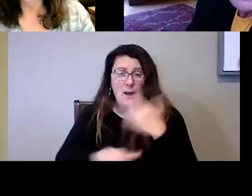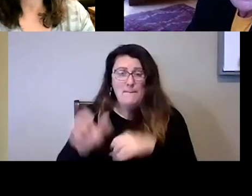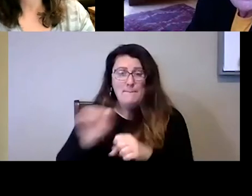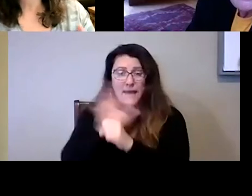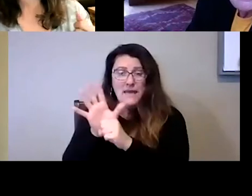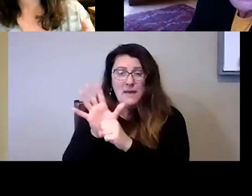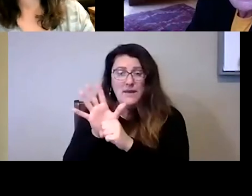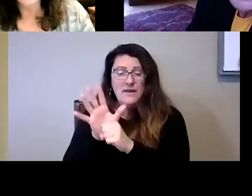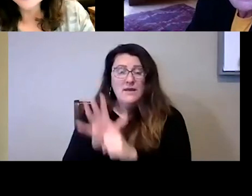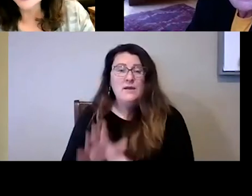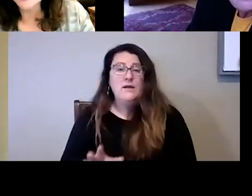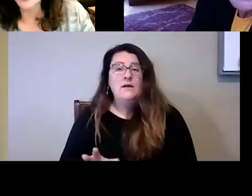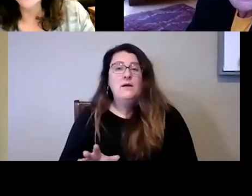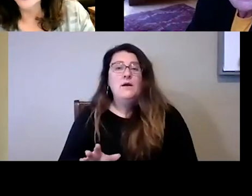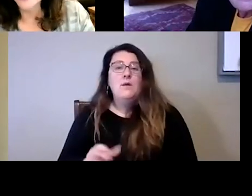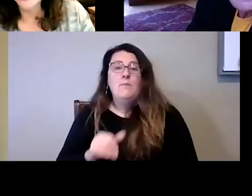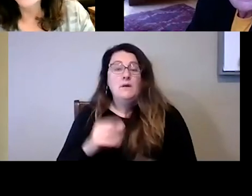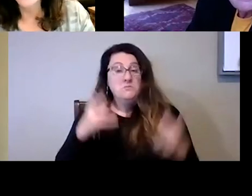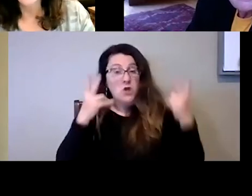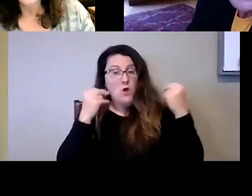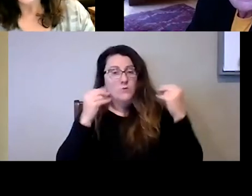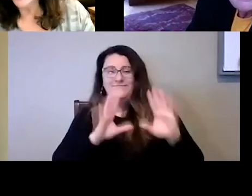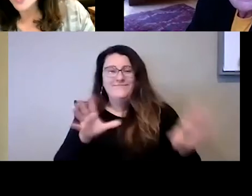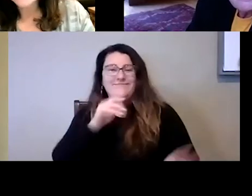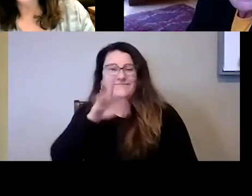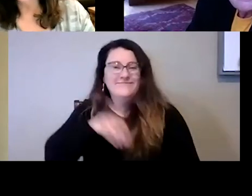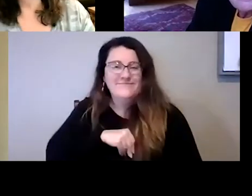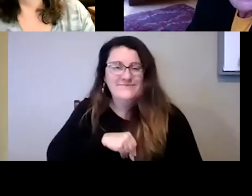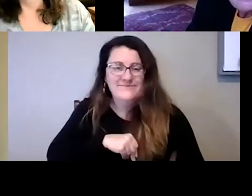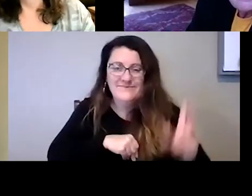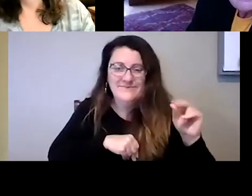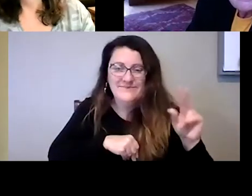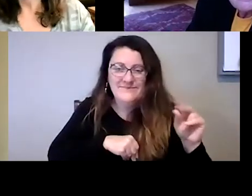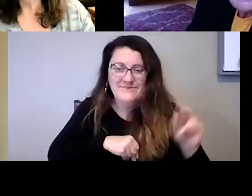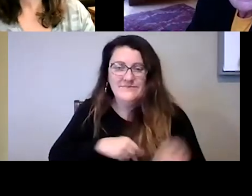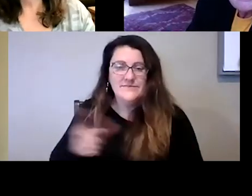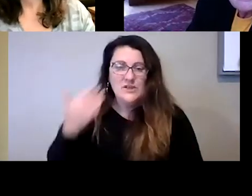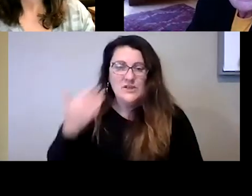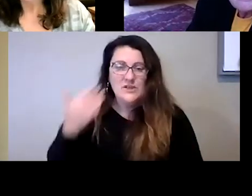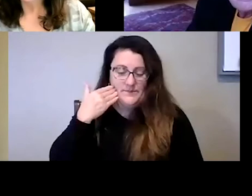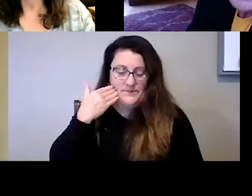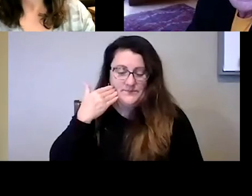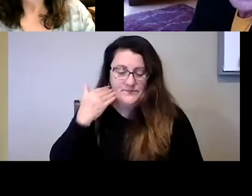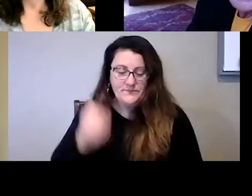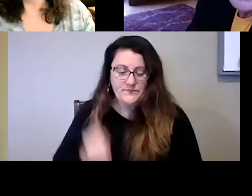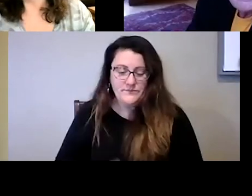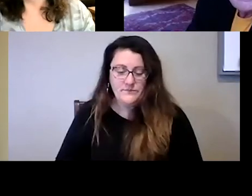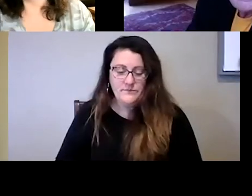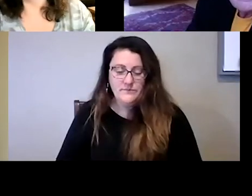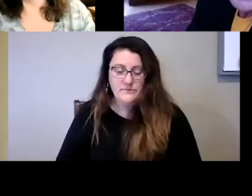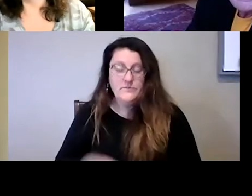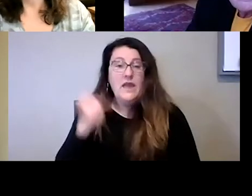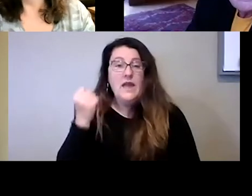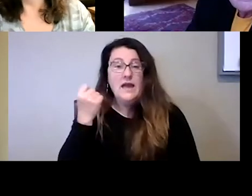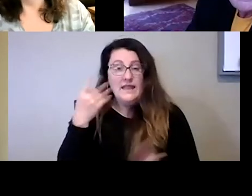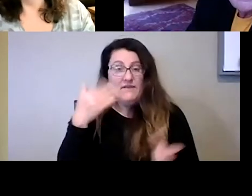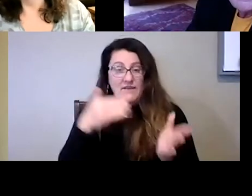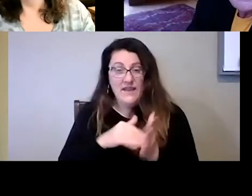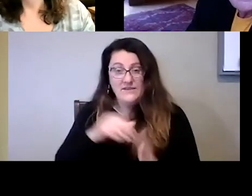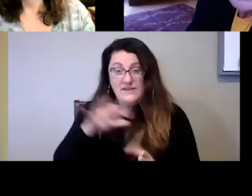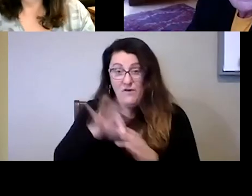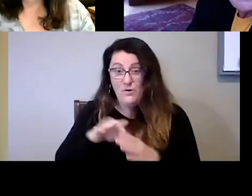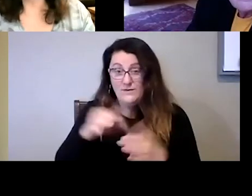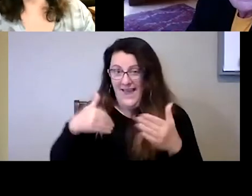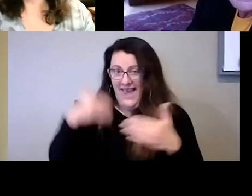you know what? We did not take a no for an answer. And all of you know that we're 11,000 votes ahead right